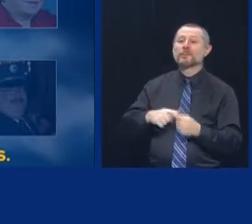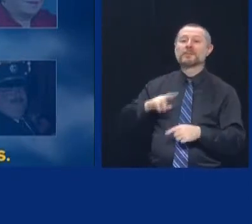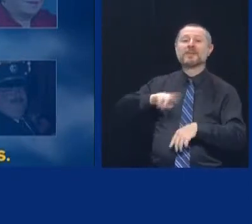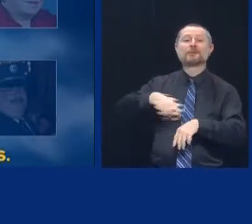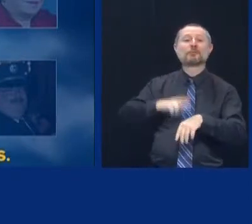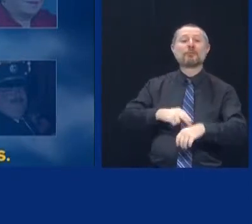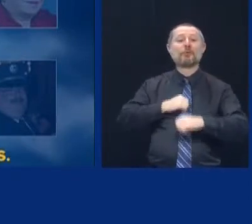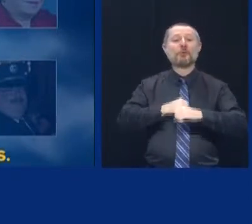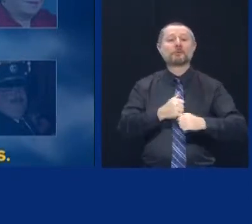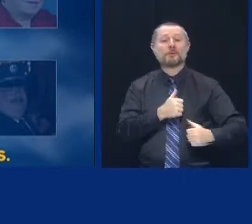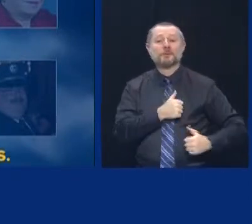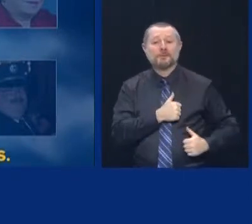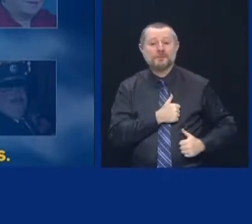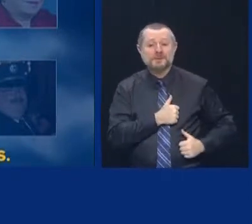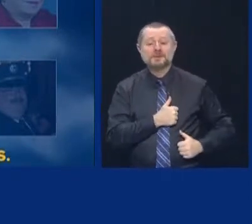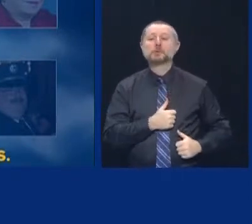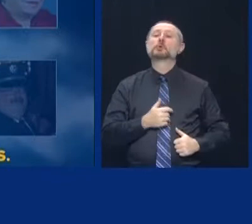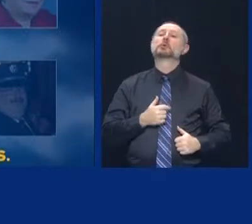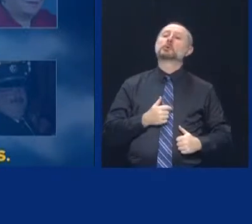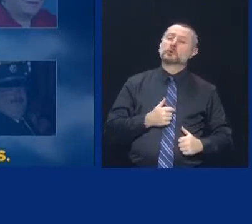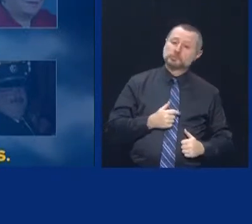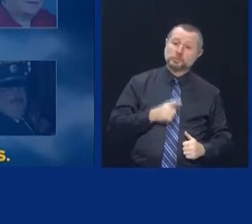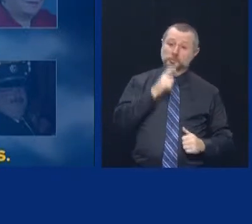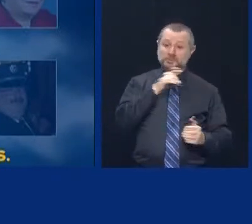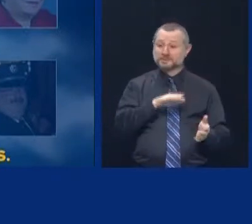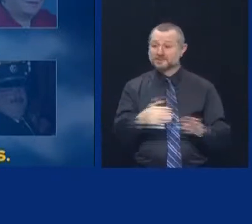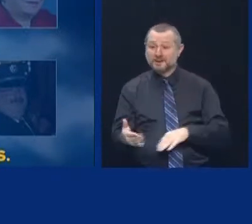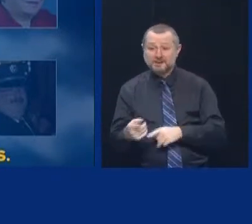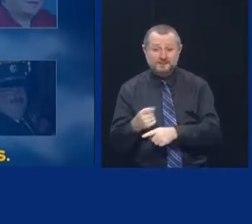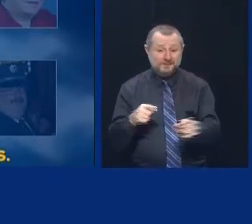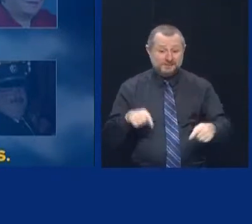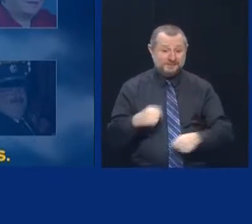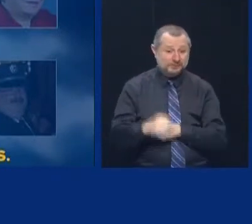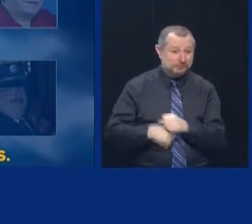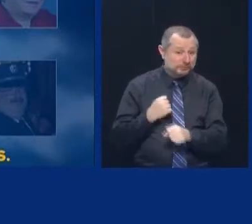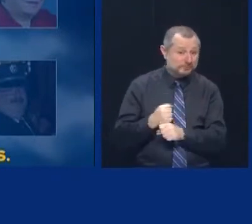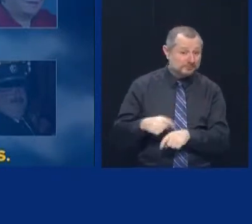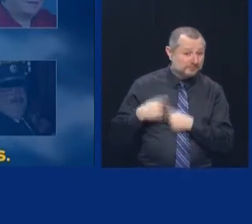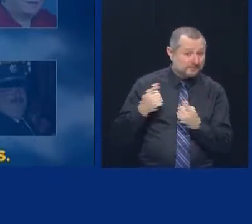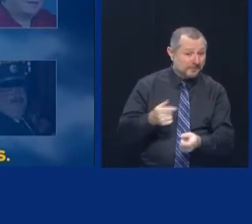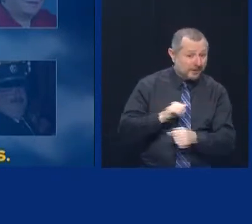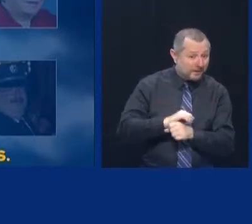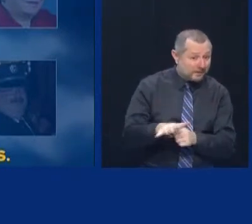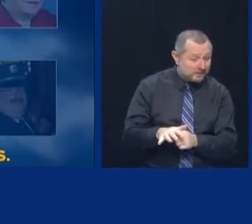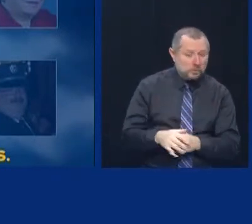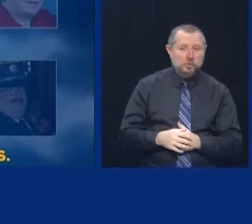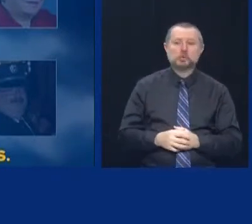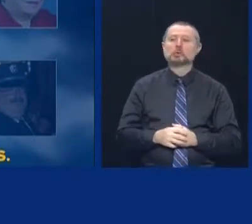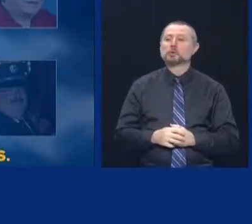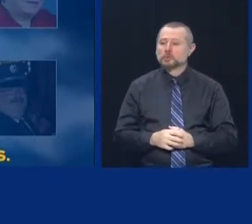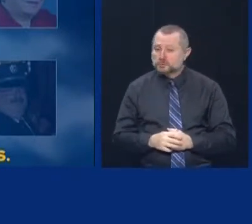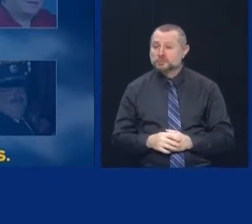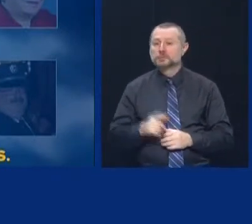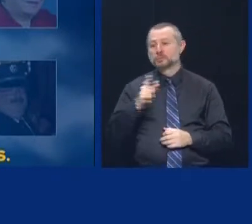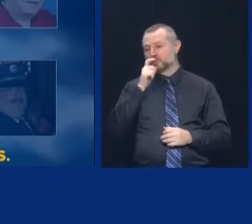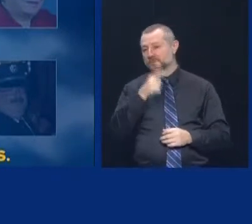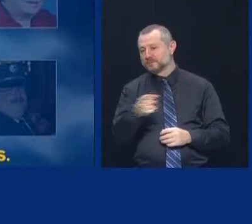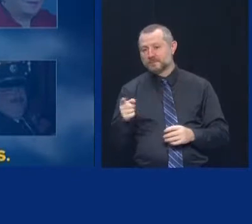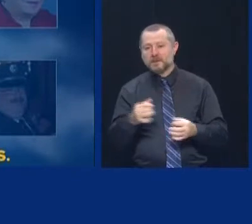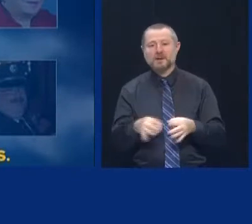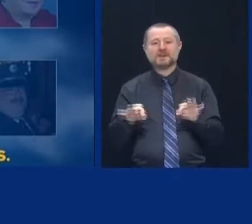be thankful for the people who we lost during COVID. The essential workers who showed